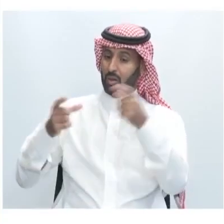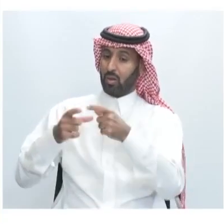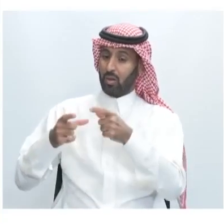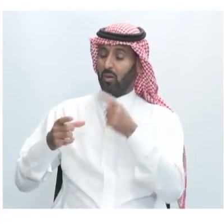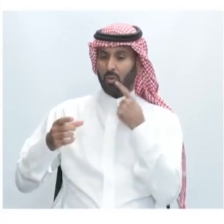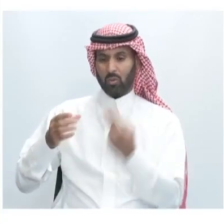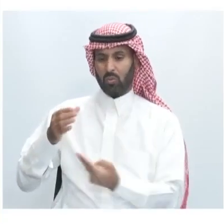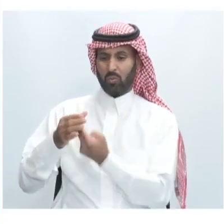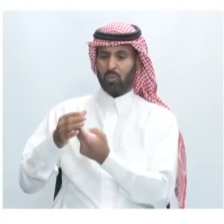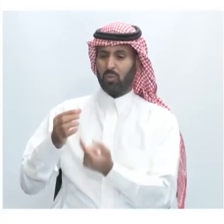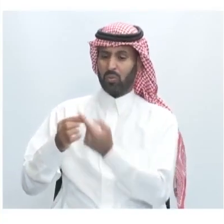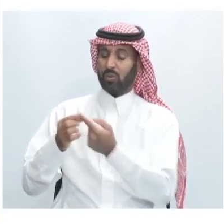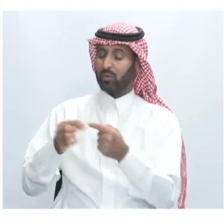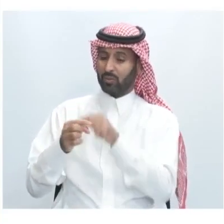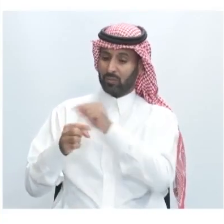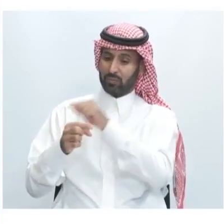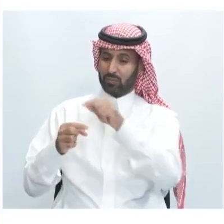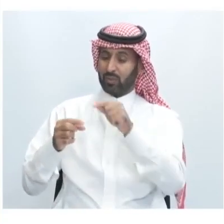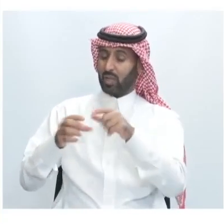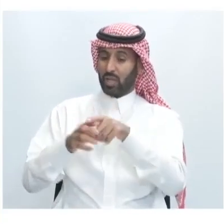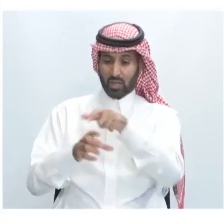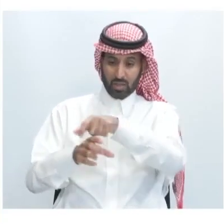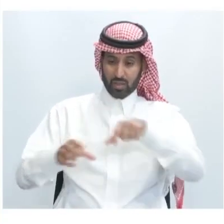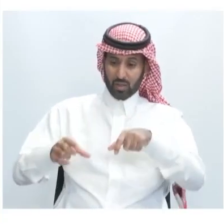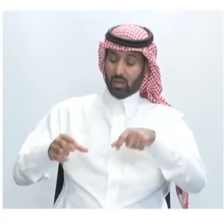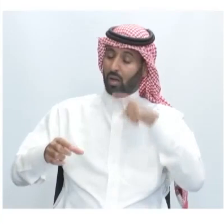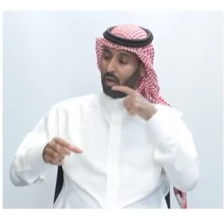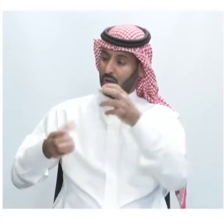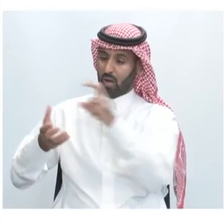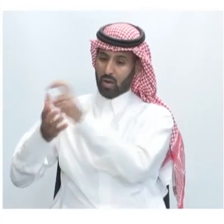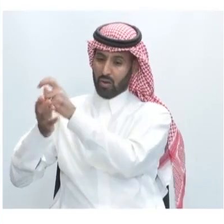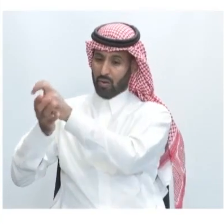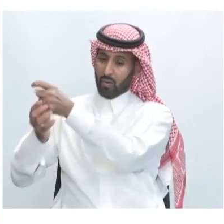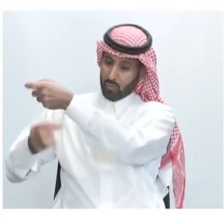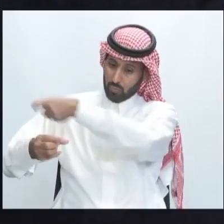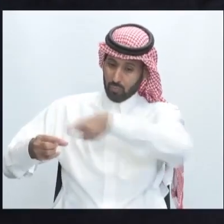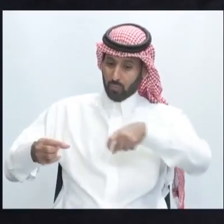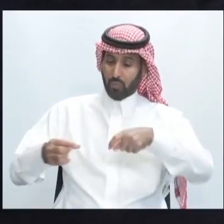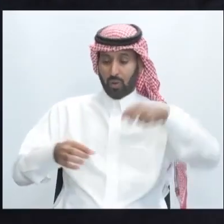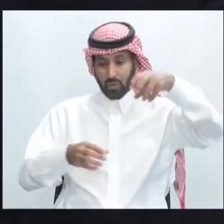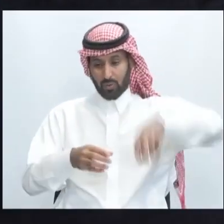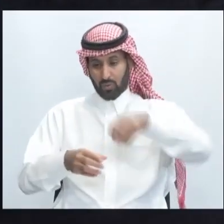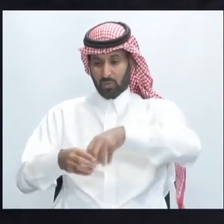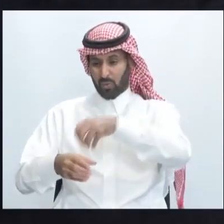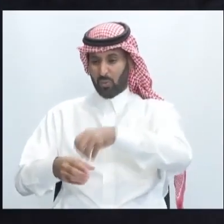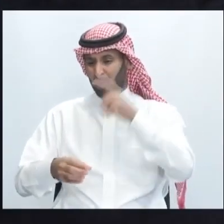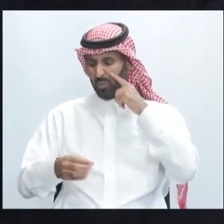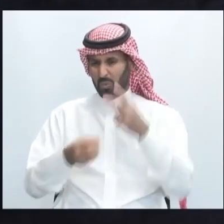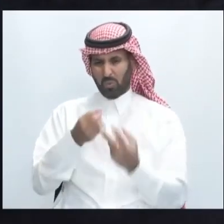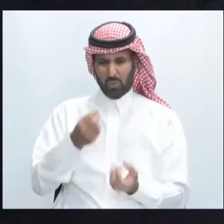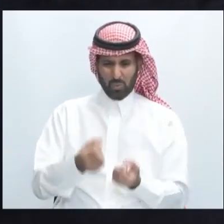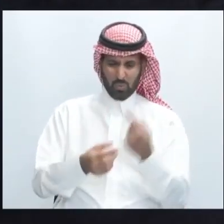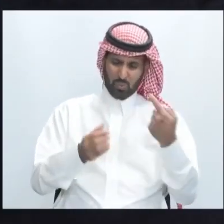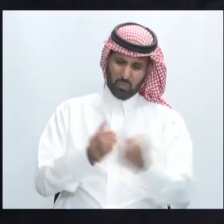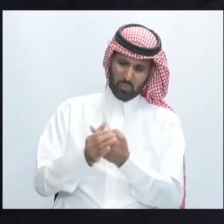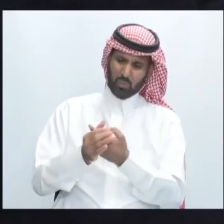you shouldn't that electrical outlet with so many appliances. Don't connect them all. So you